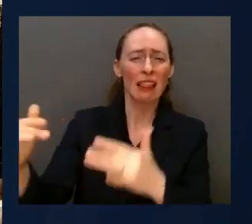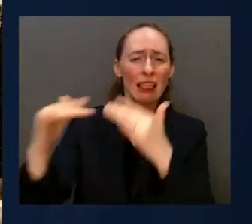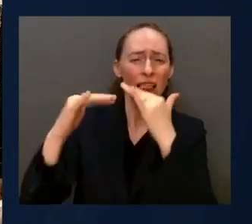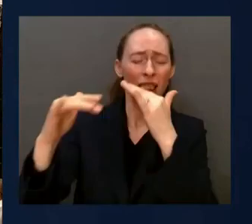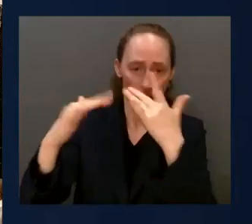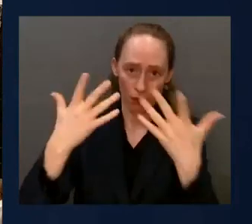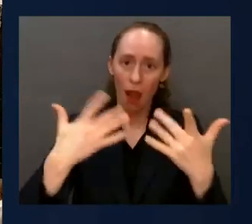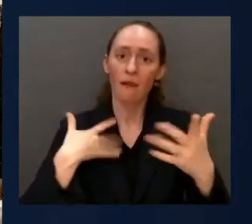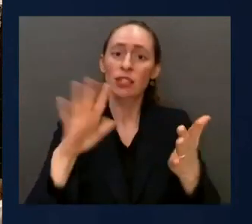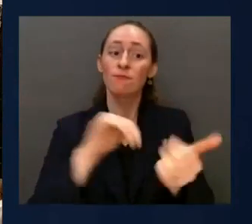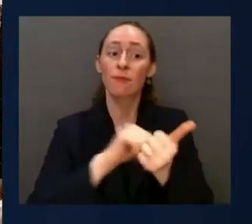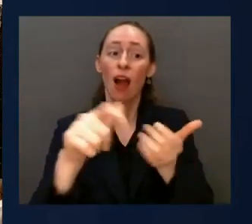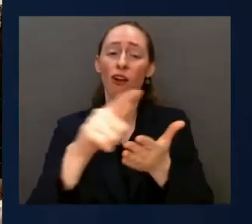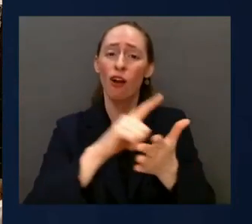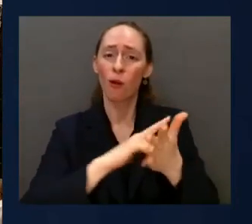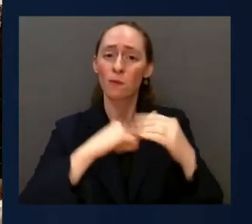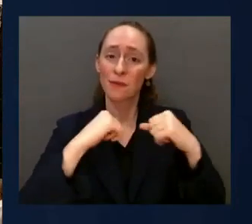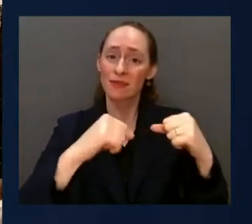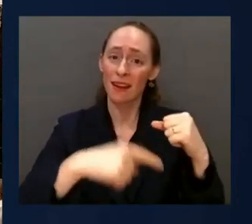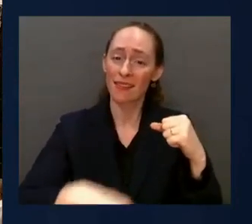it's important.